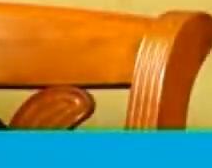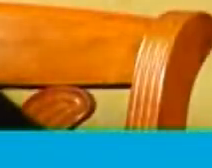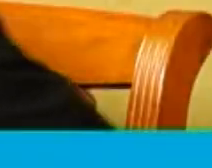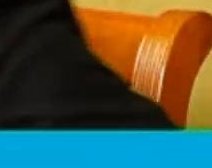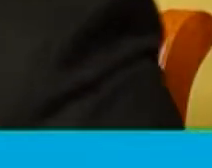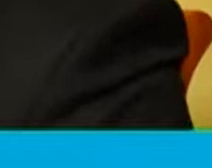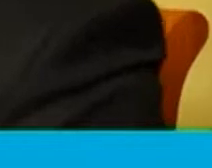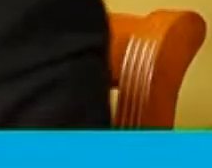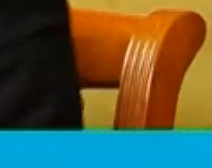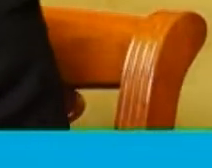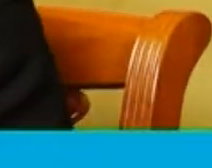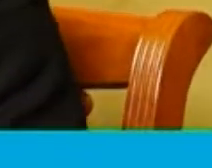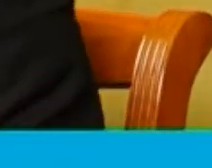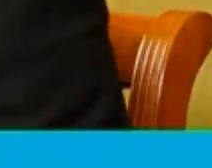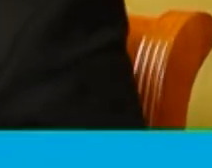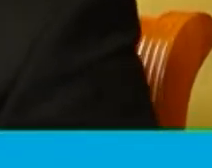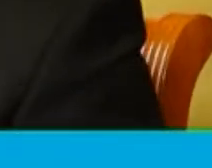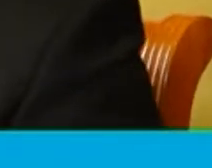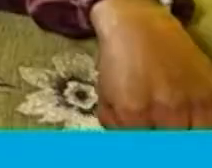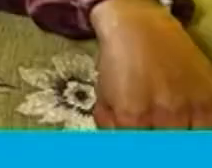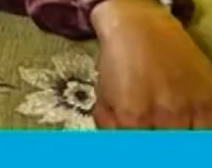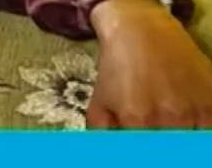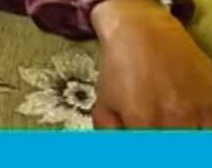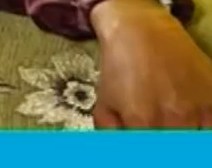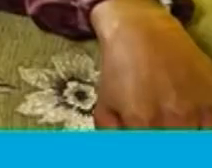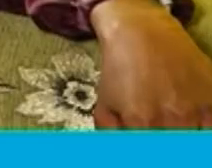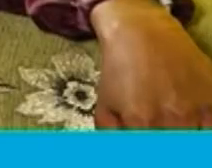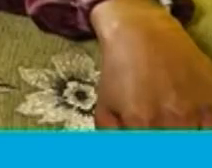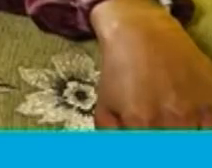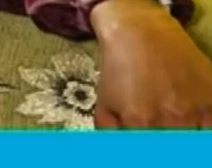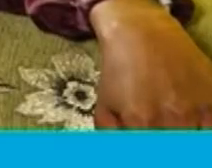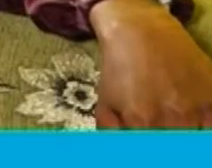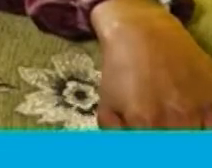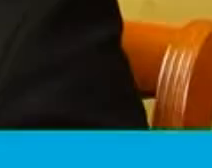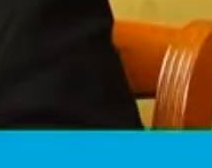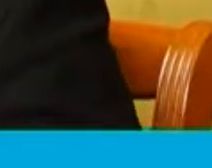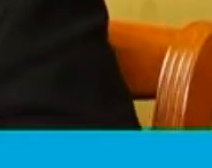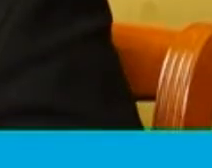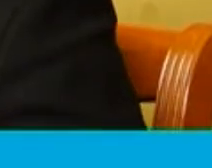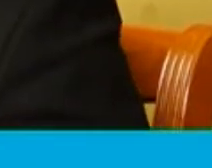Najua jambo lako wewe kulala ina mental hospital